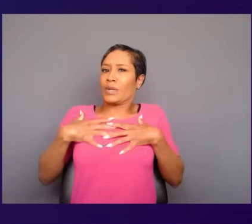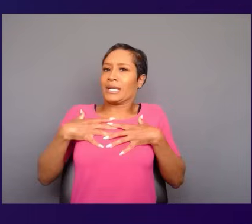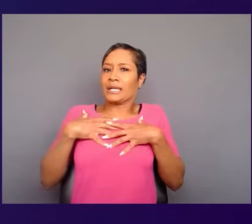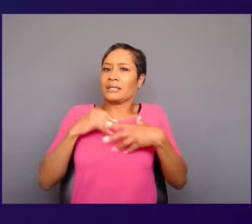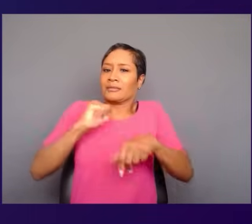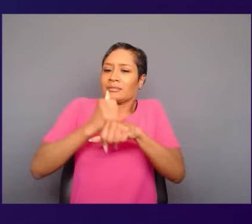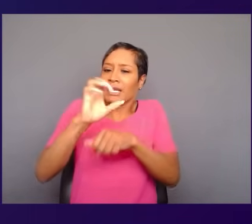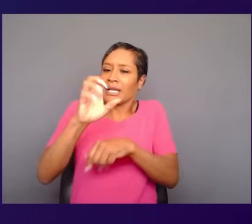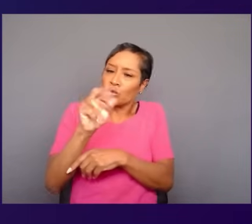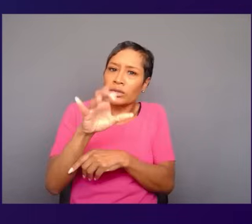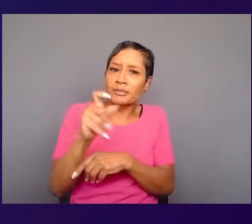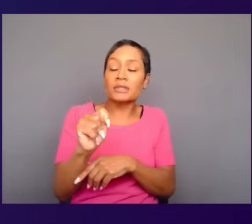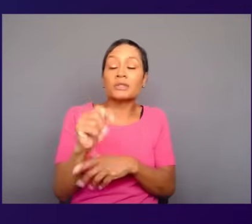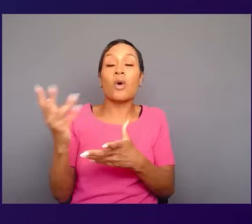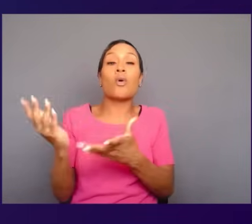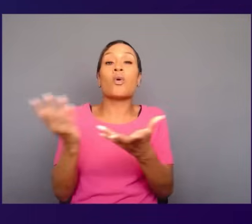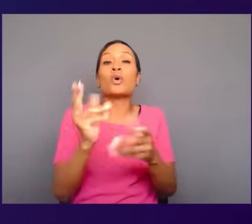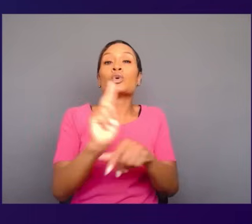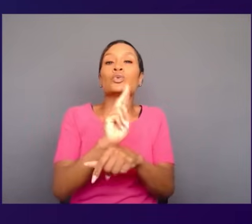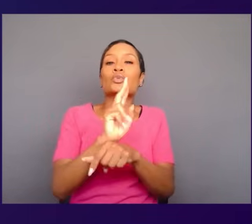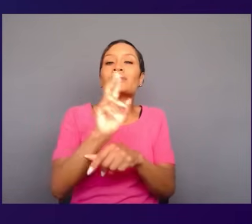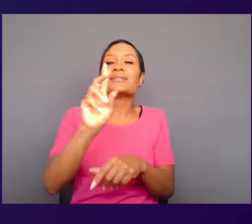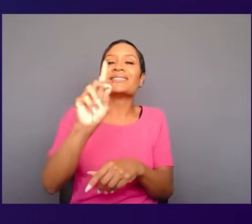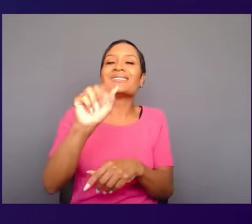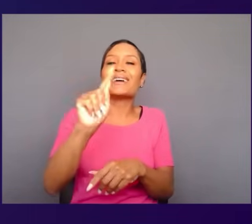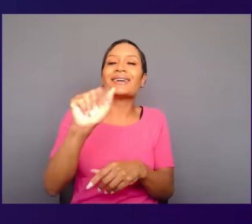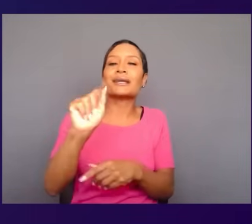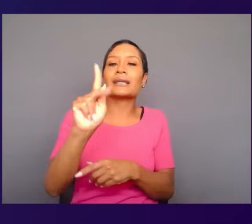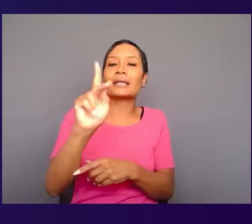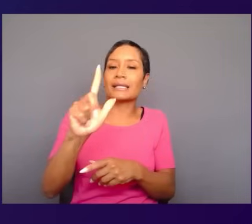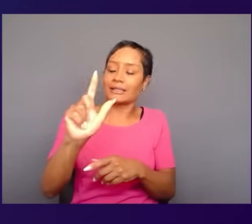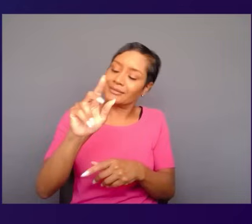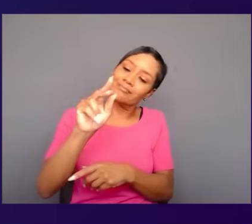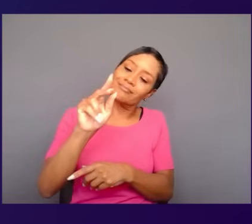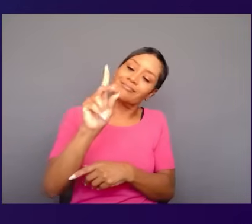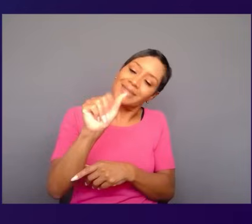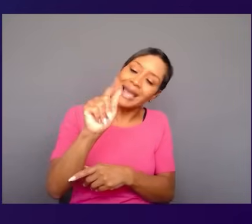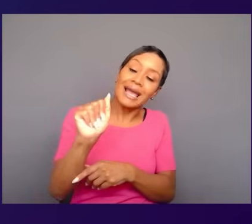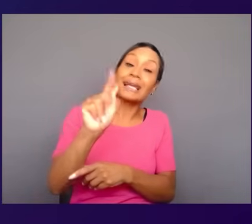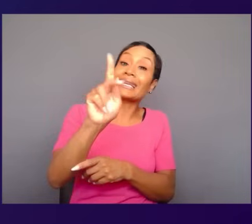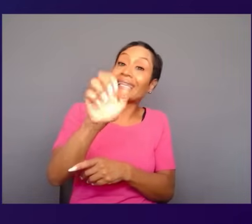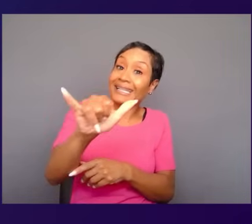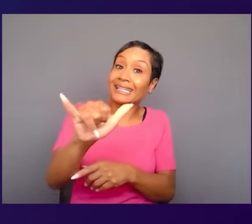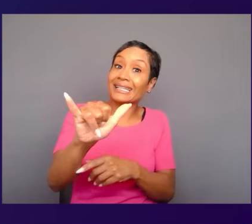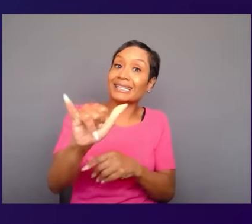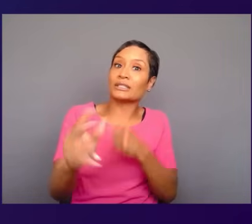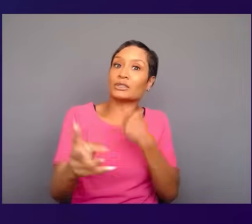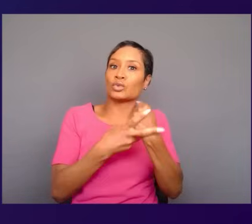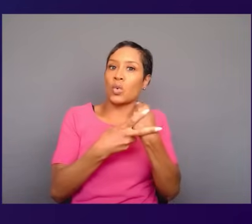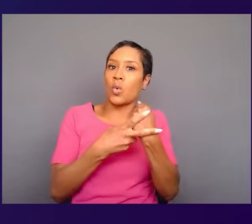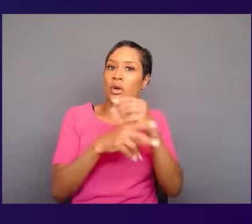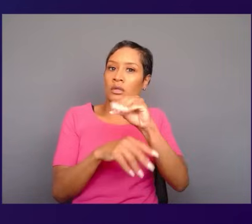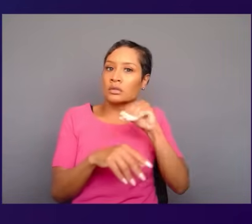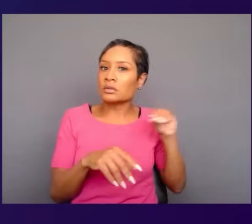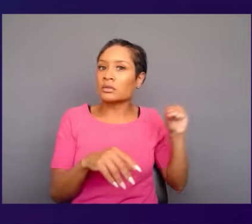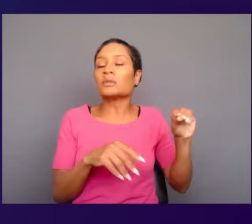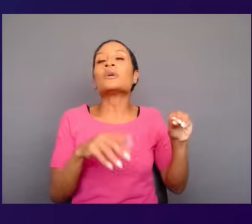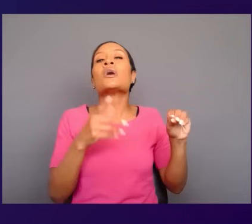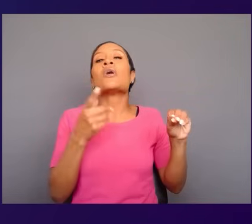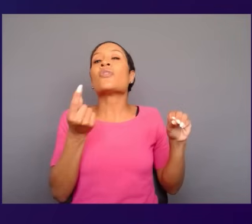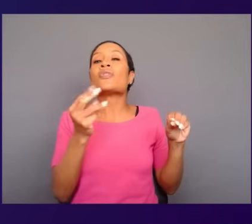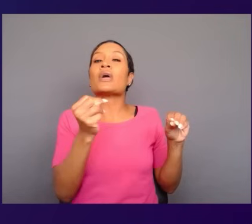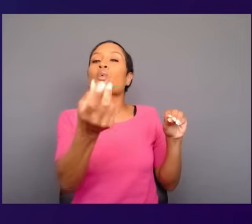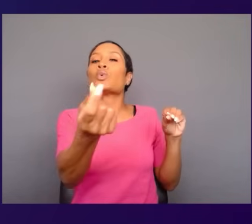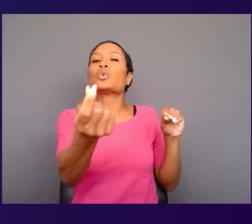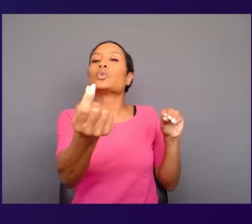comes in, it's encrypted with the new data key that we generate, it's stored durably, and then the options for what to do with that data